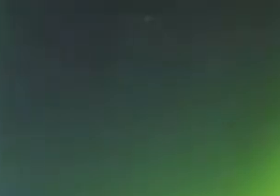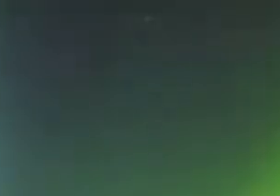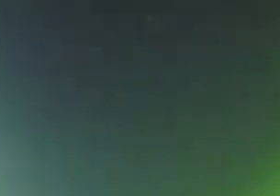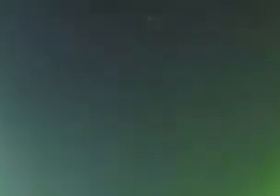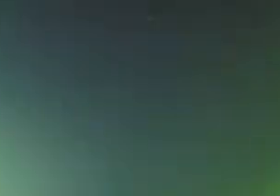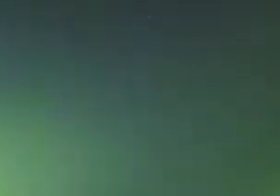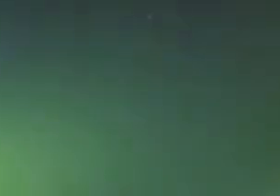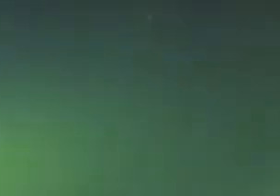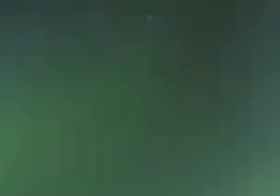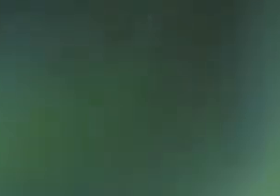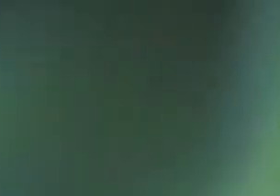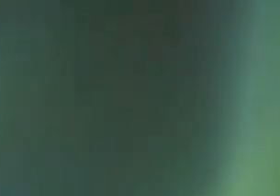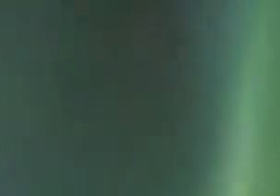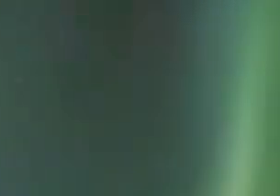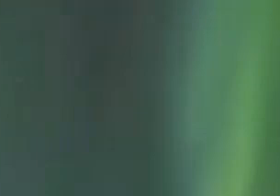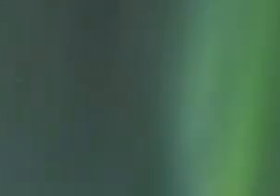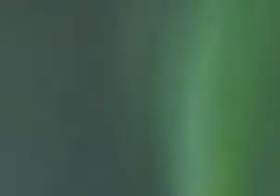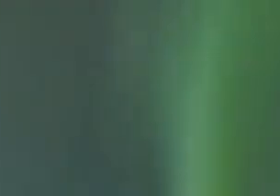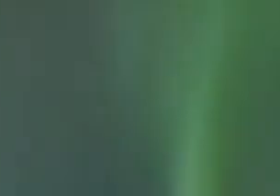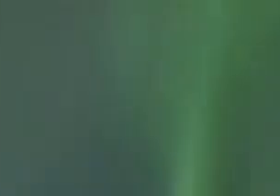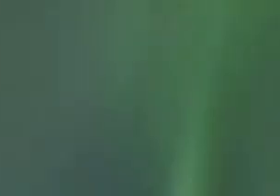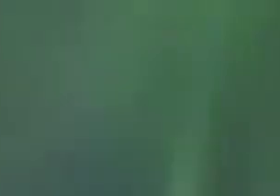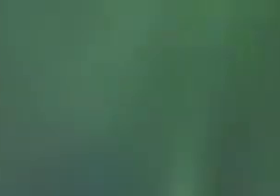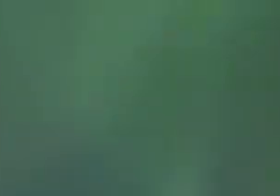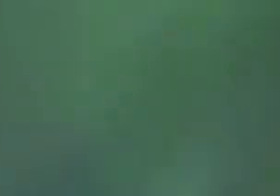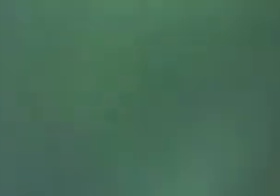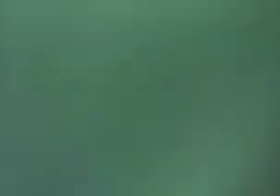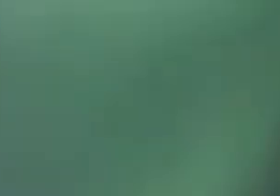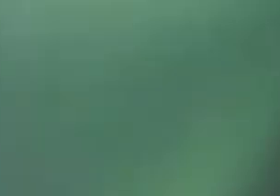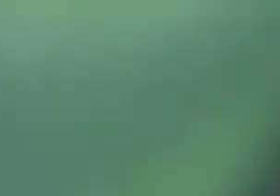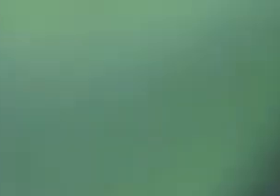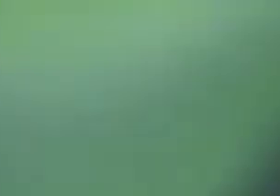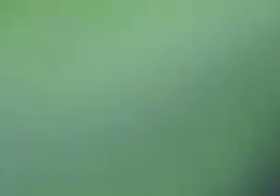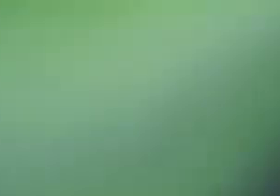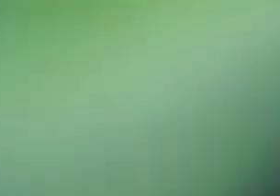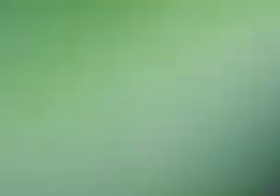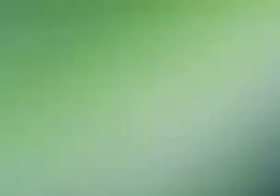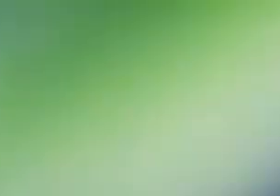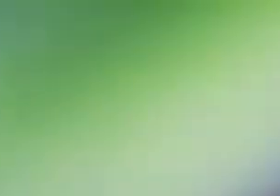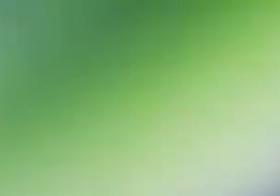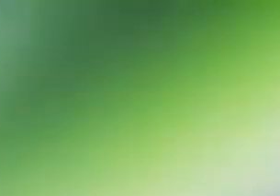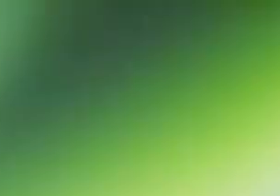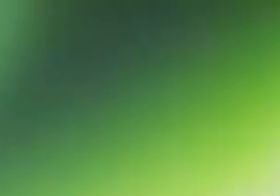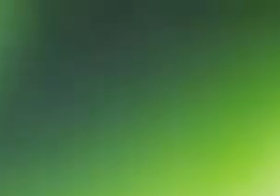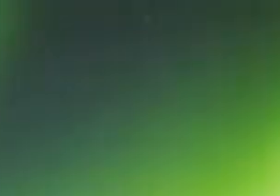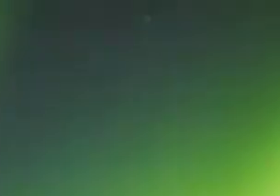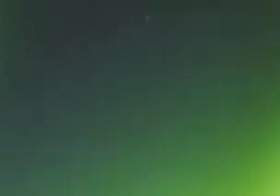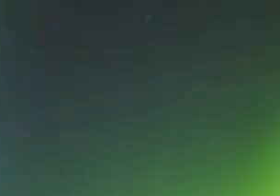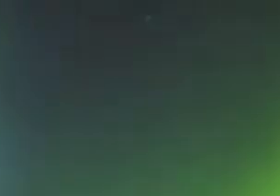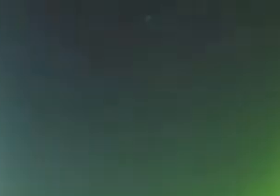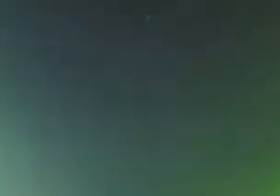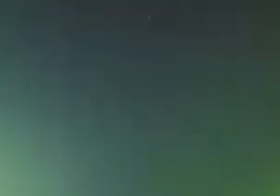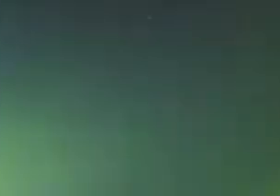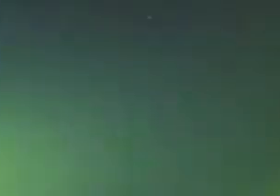intra-district transfers, Maria, families are asking, how can they go about in submitting the documents